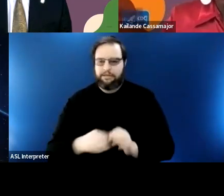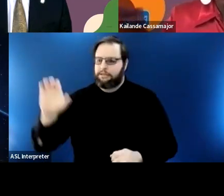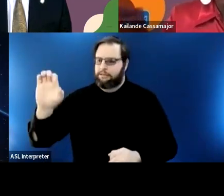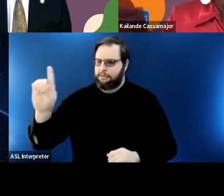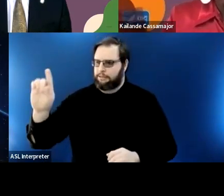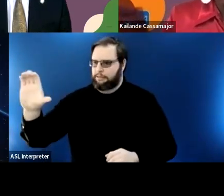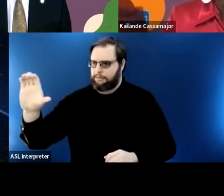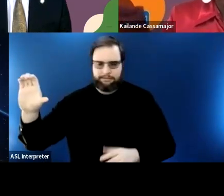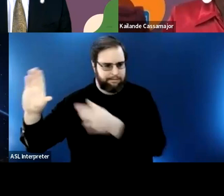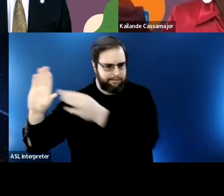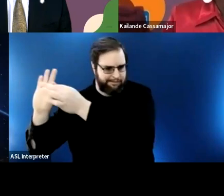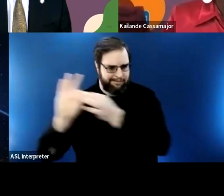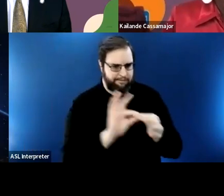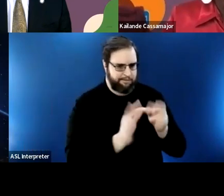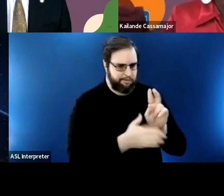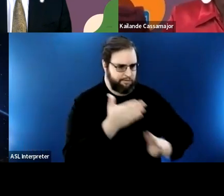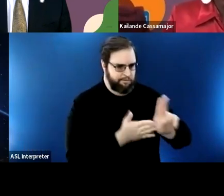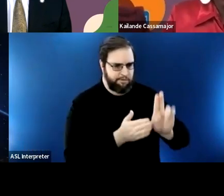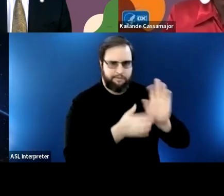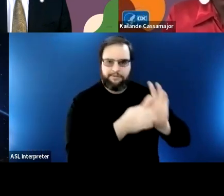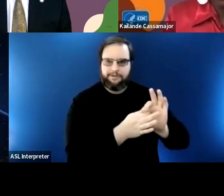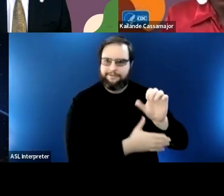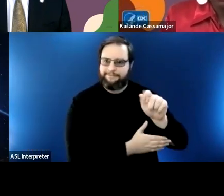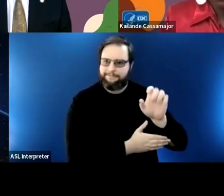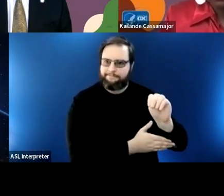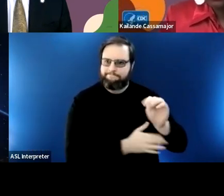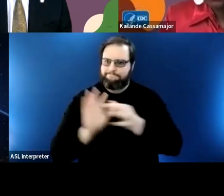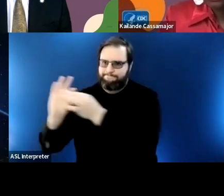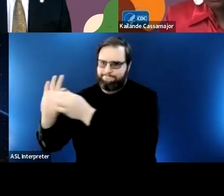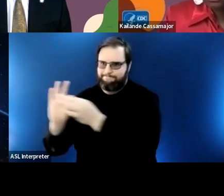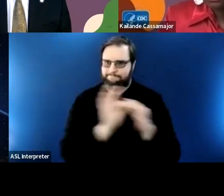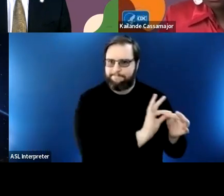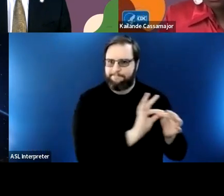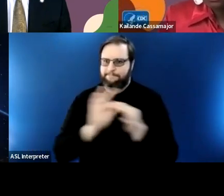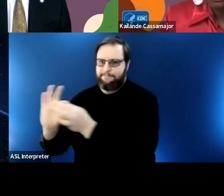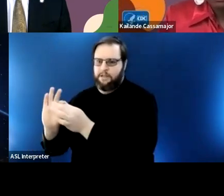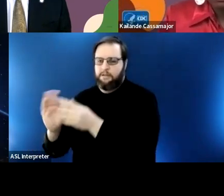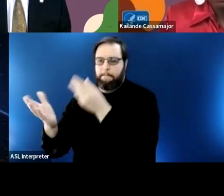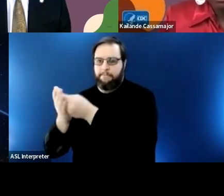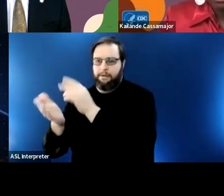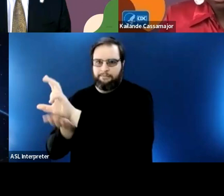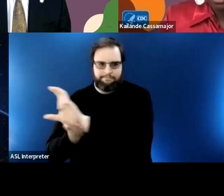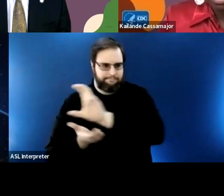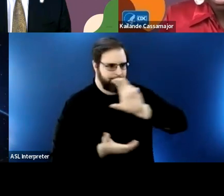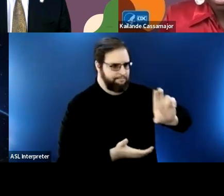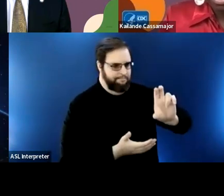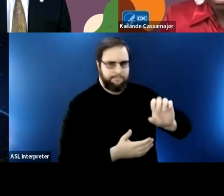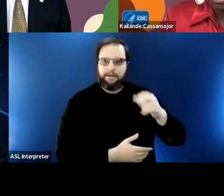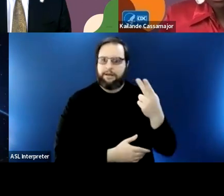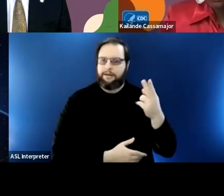various HBCUs in the STEM areas, directing funding specifically to